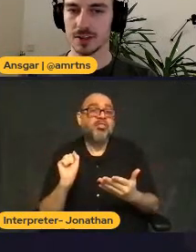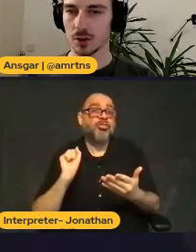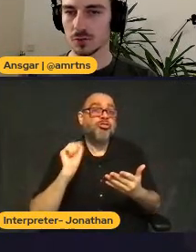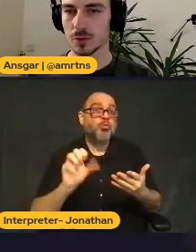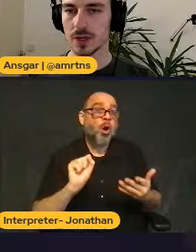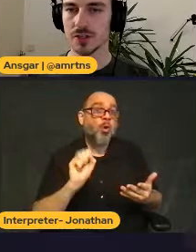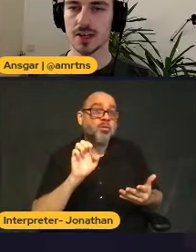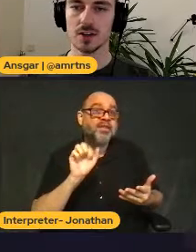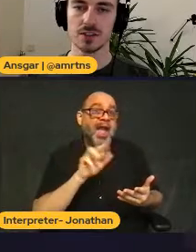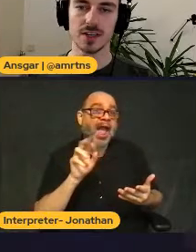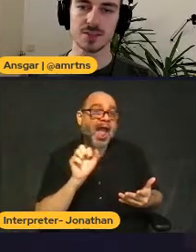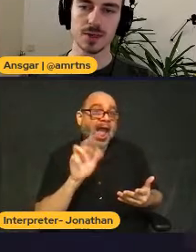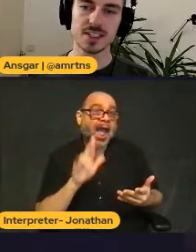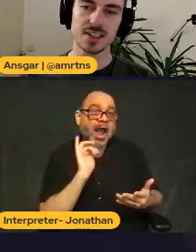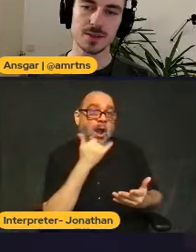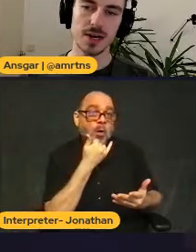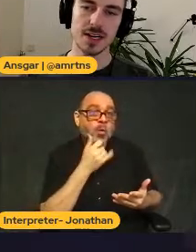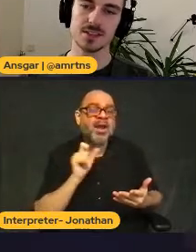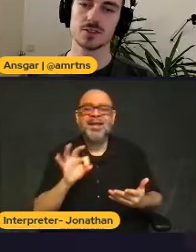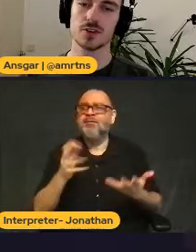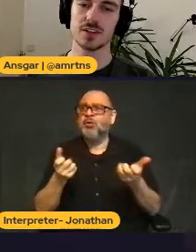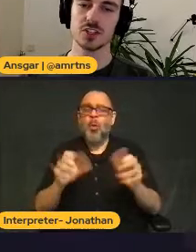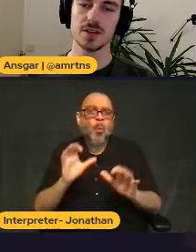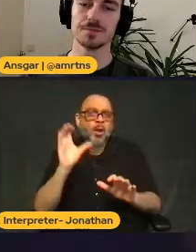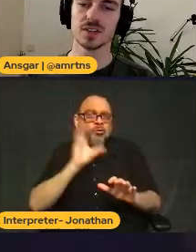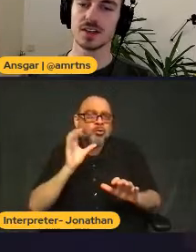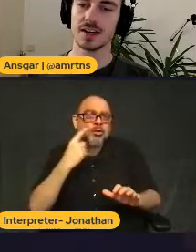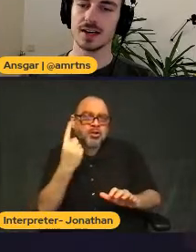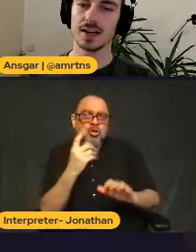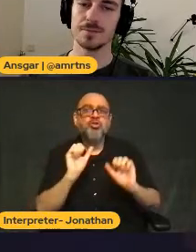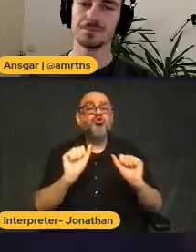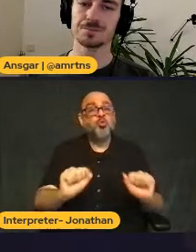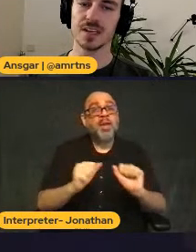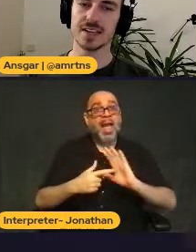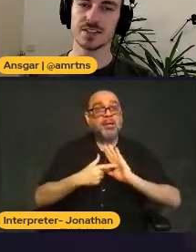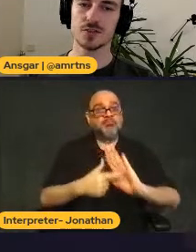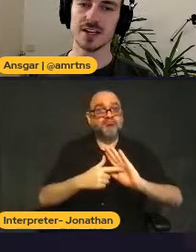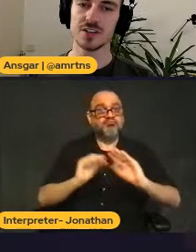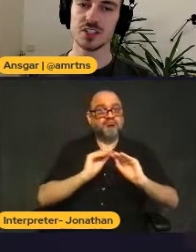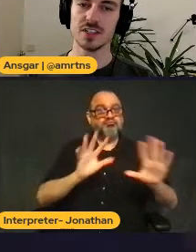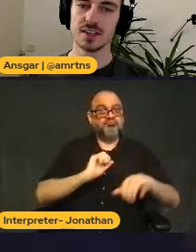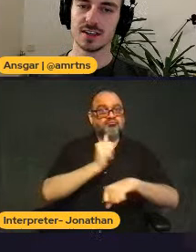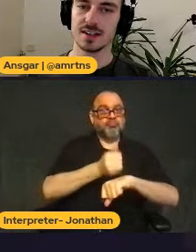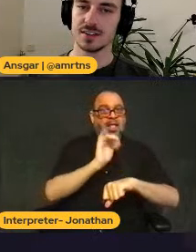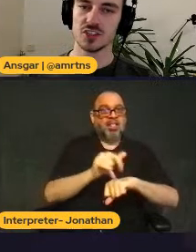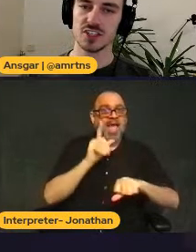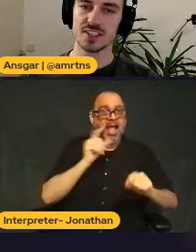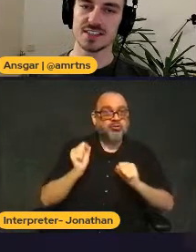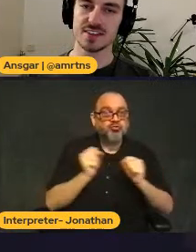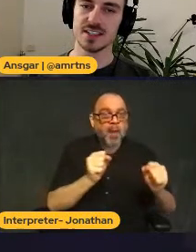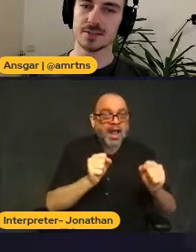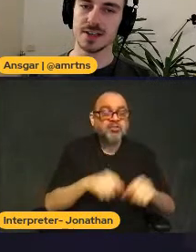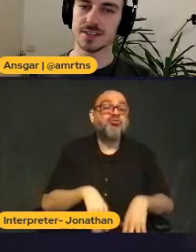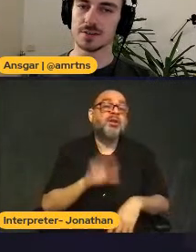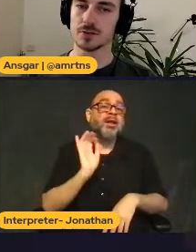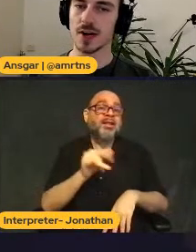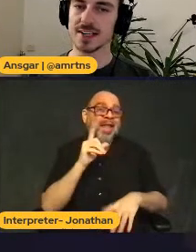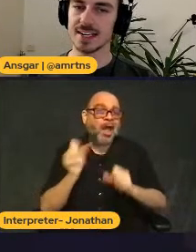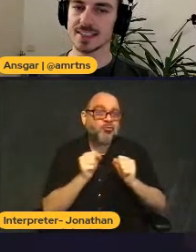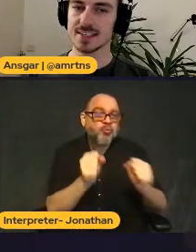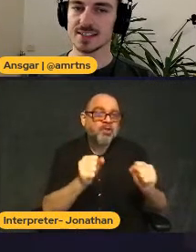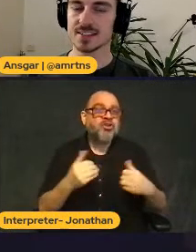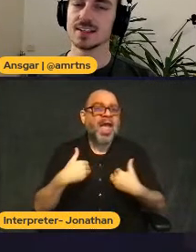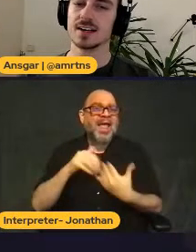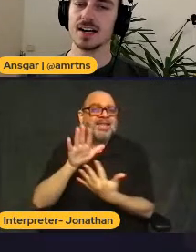to have it look for one, you can also explicitly pass a strategy. And a strategy just has the interface of